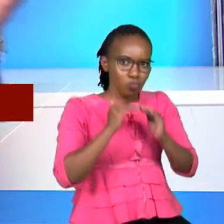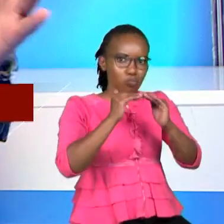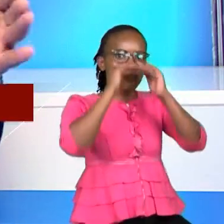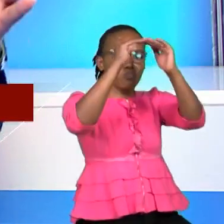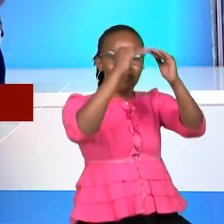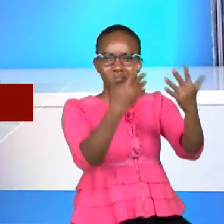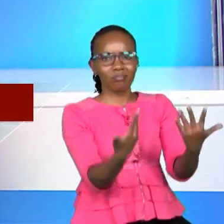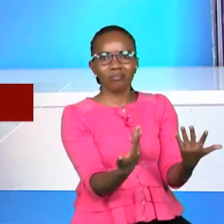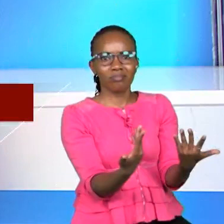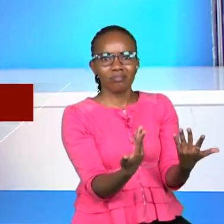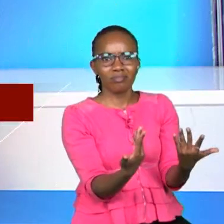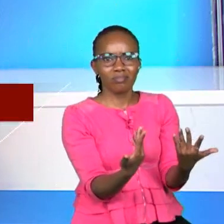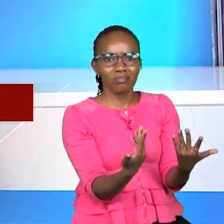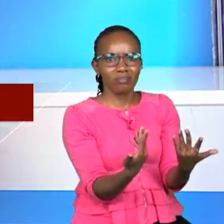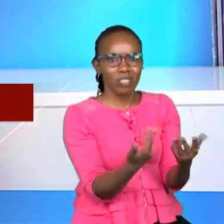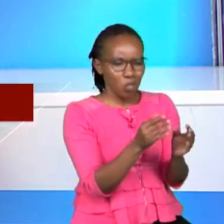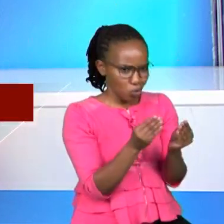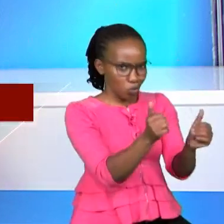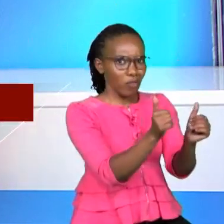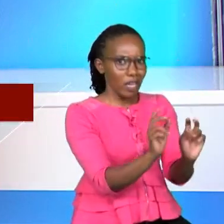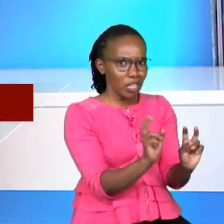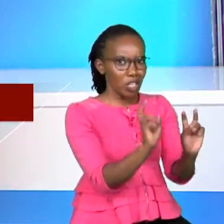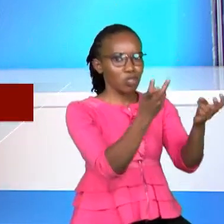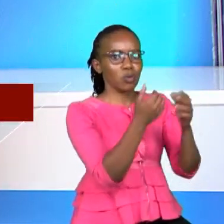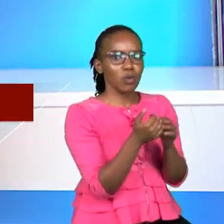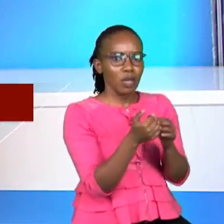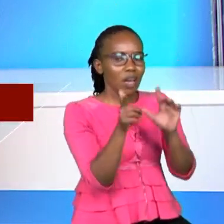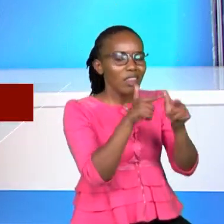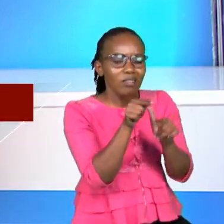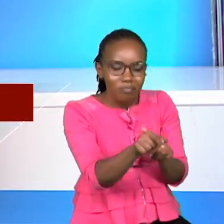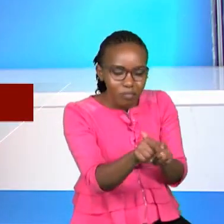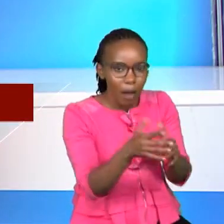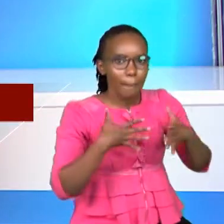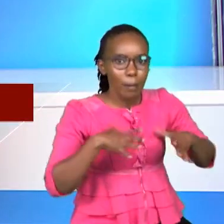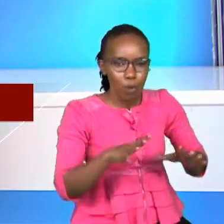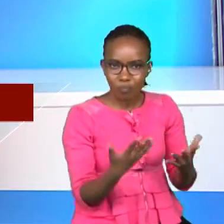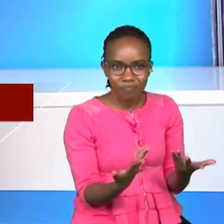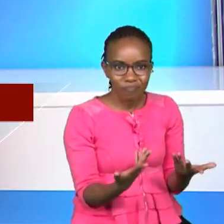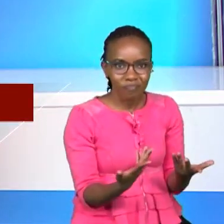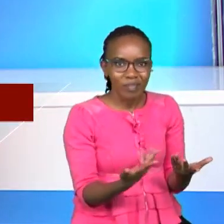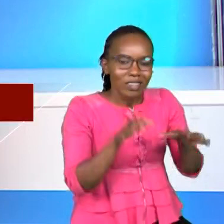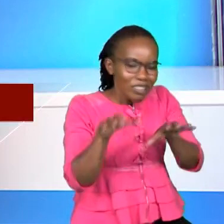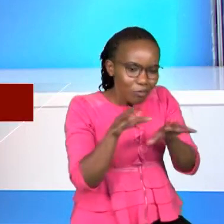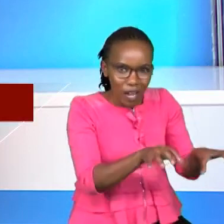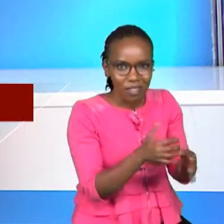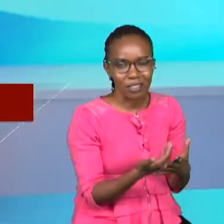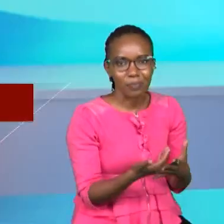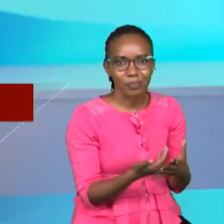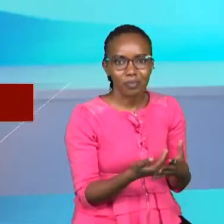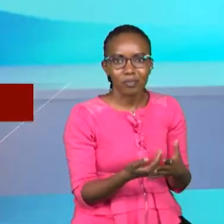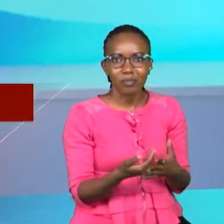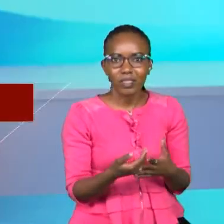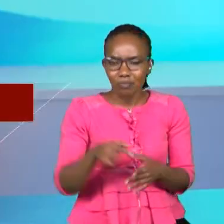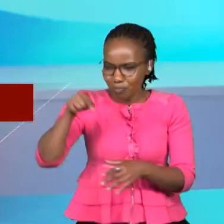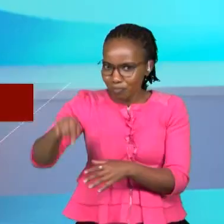we are going to solve the issues top layer, yet at the ground, the core, the foundation is faulty. Bottom and